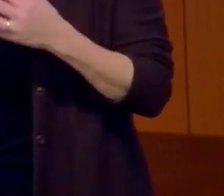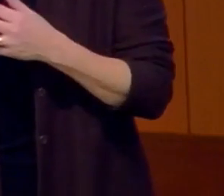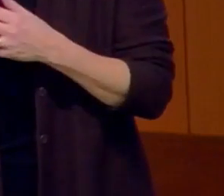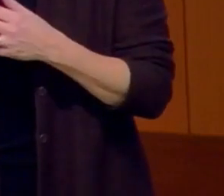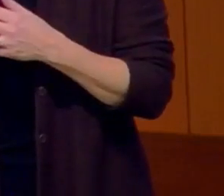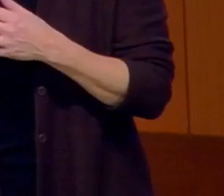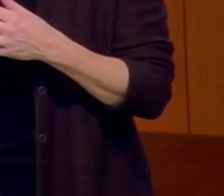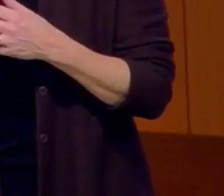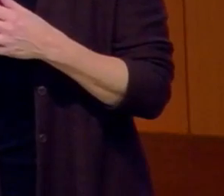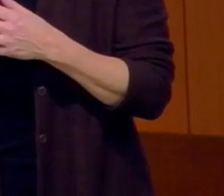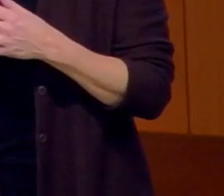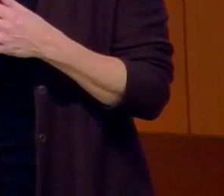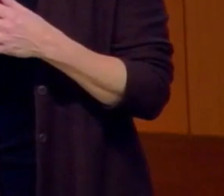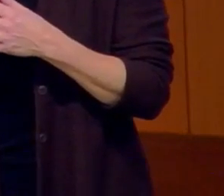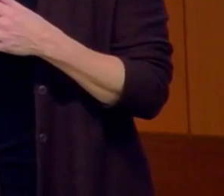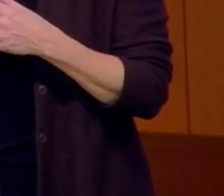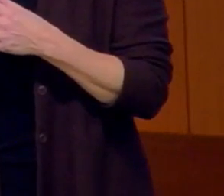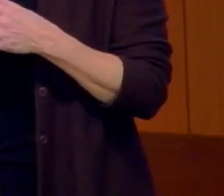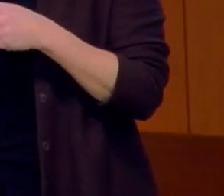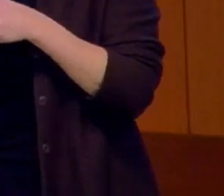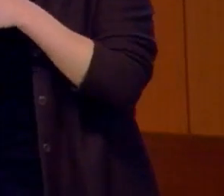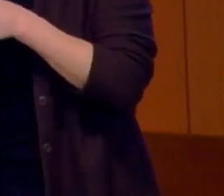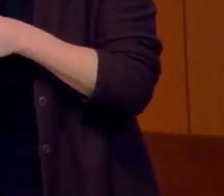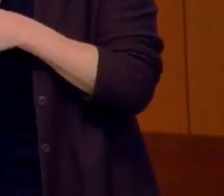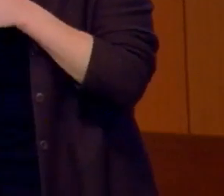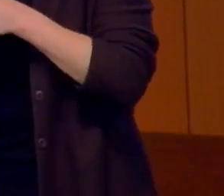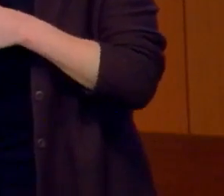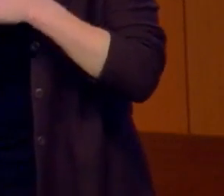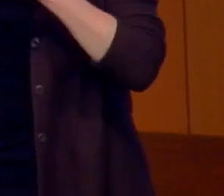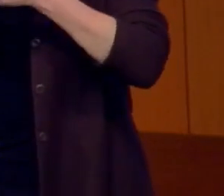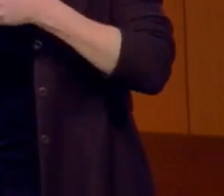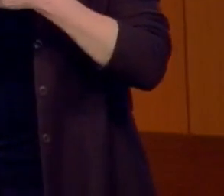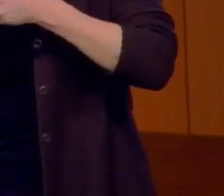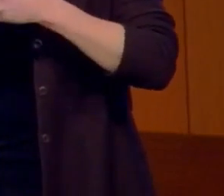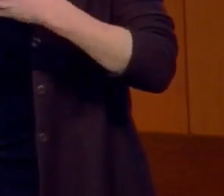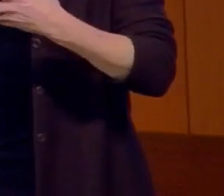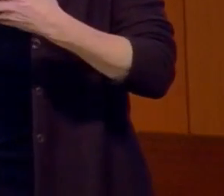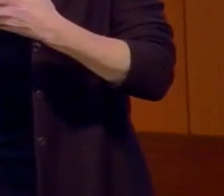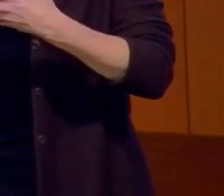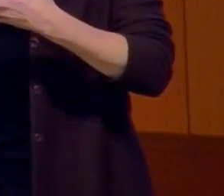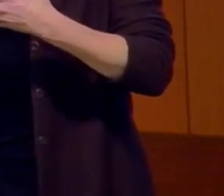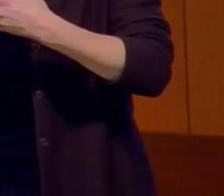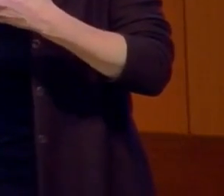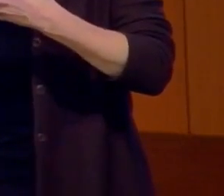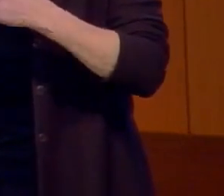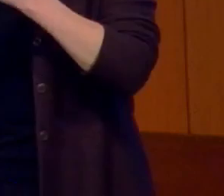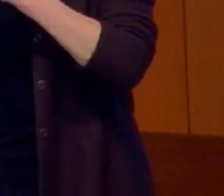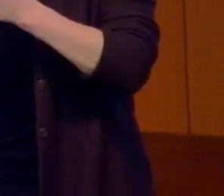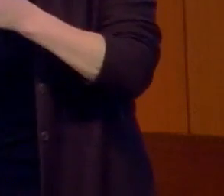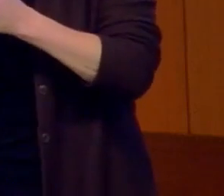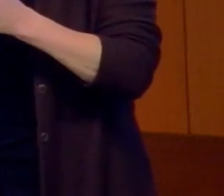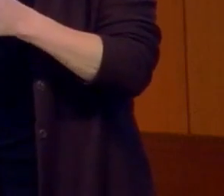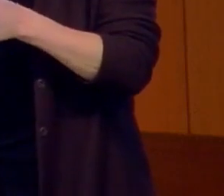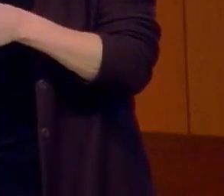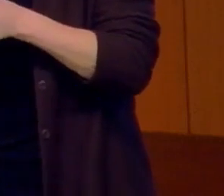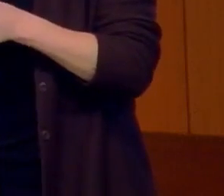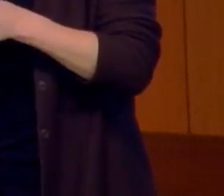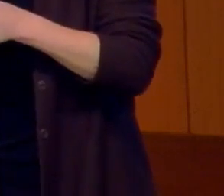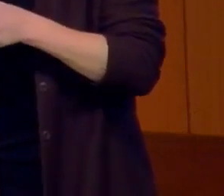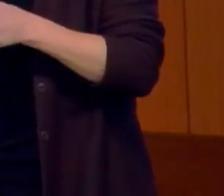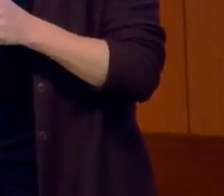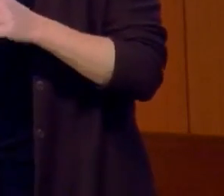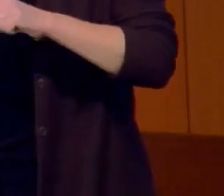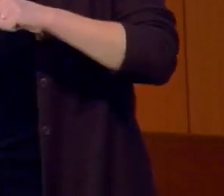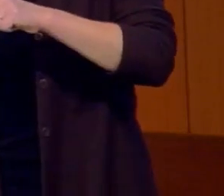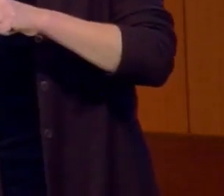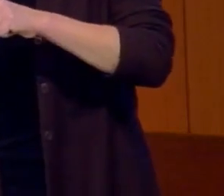very intricate machine. He had all these little things he had to do to make sure it was exactly the right thing and polish